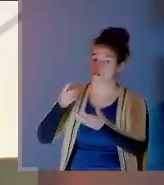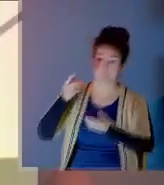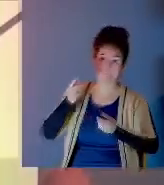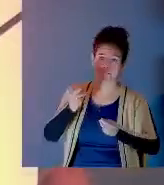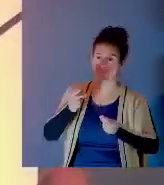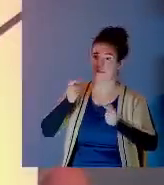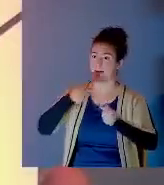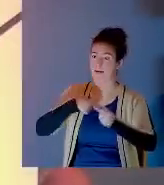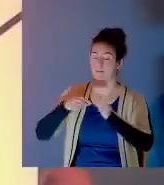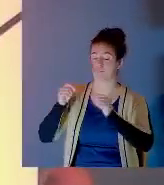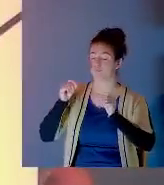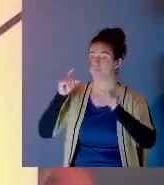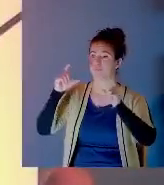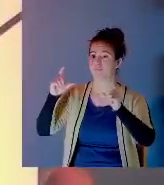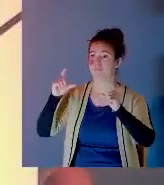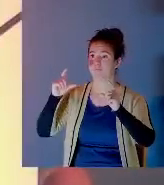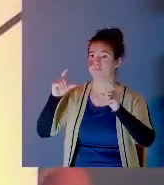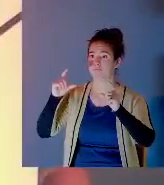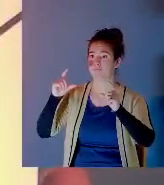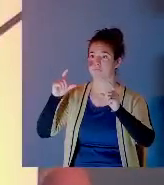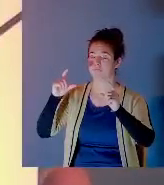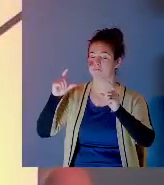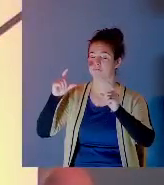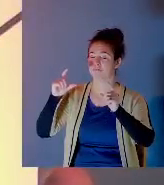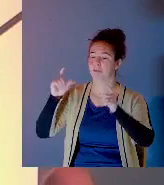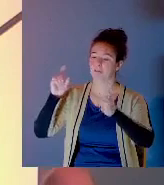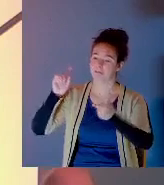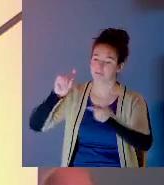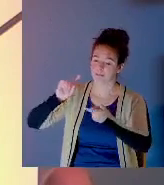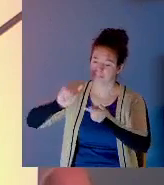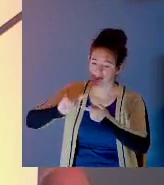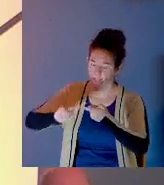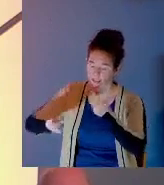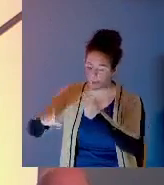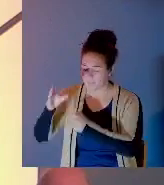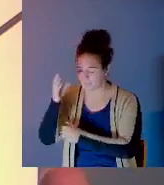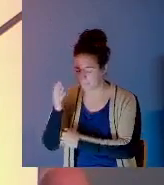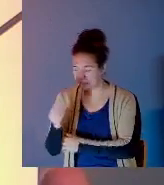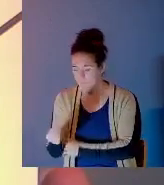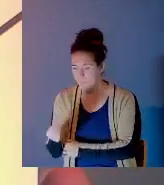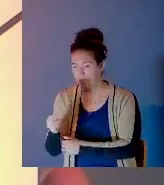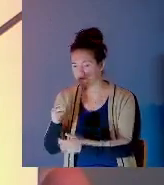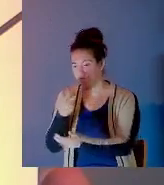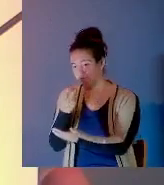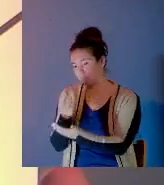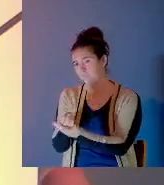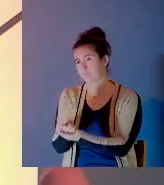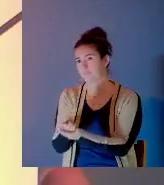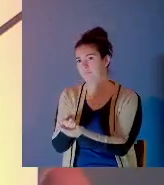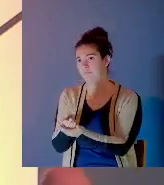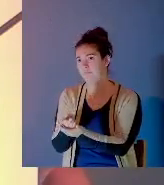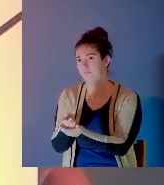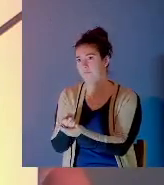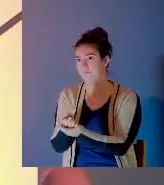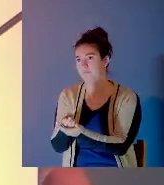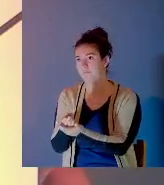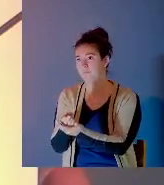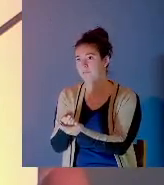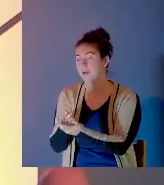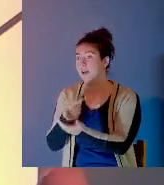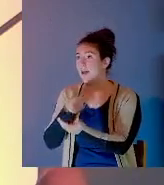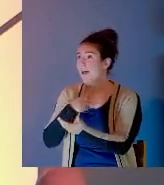until I lay my head. Oh, I will sing of the goodness